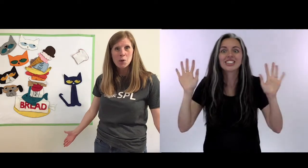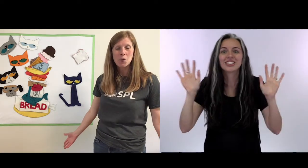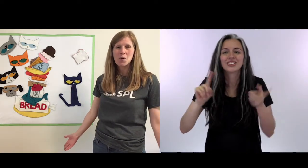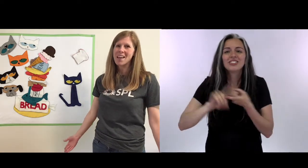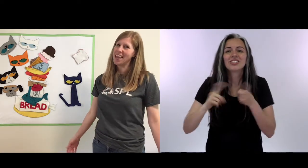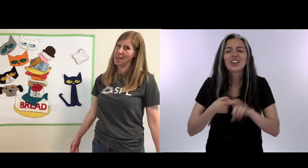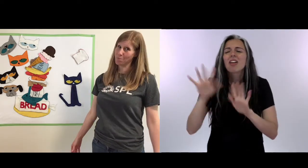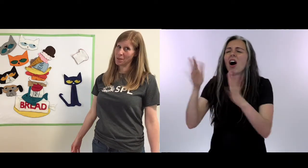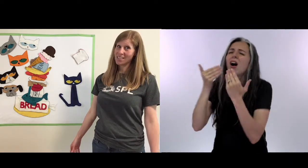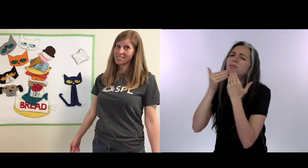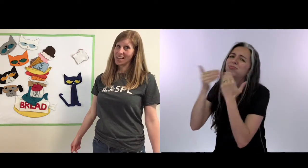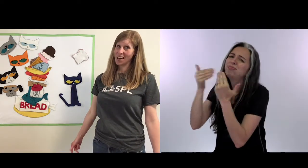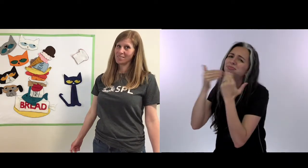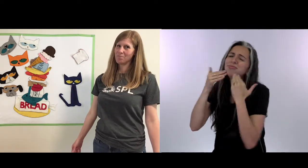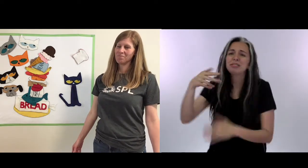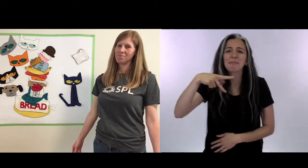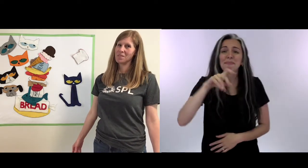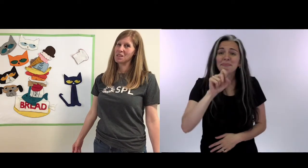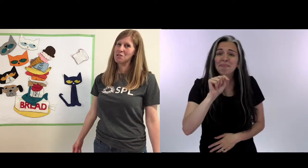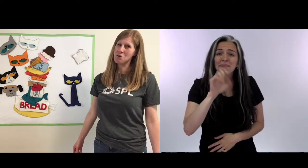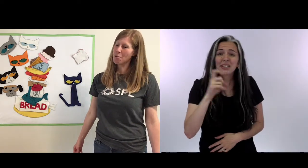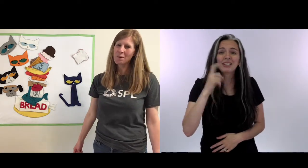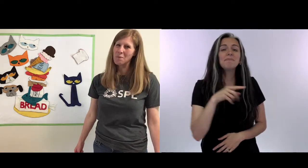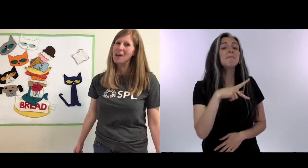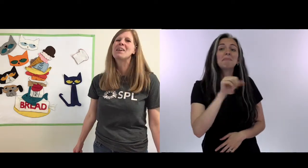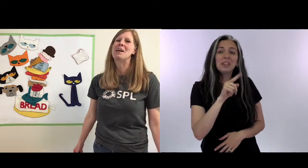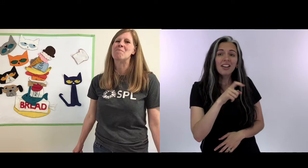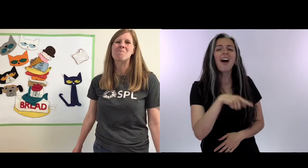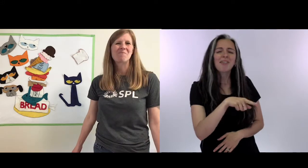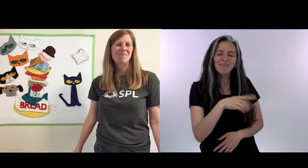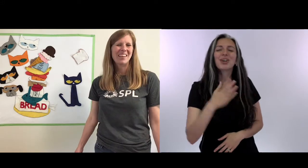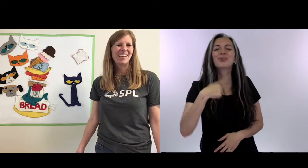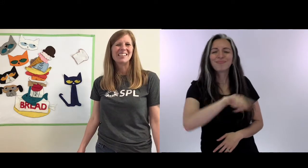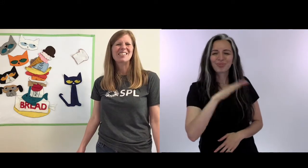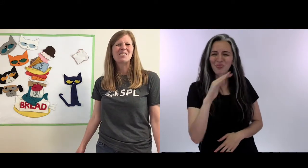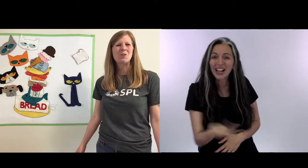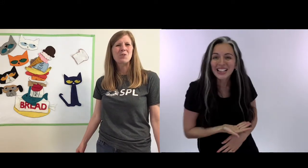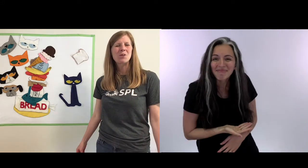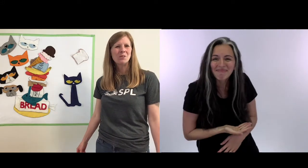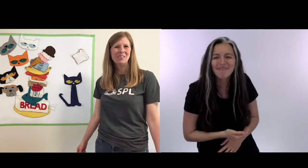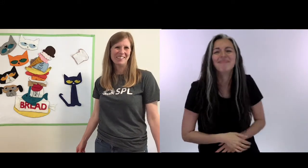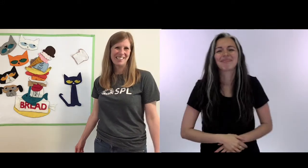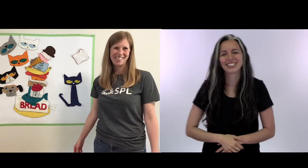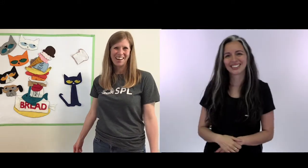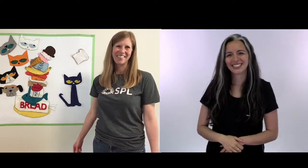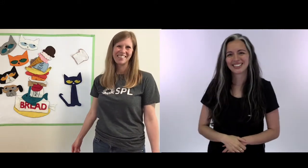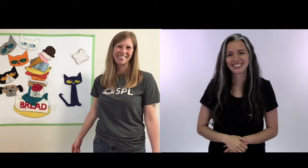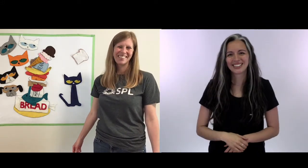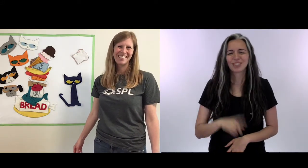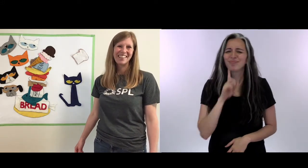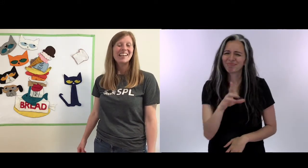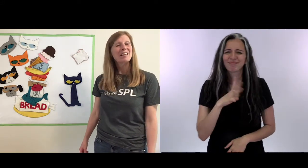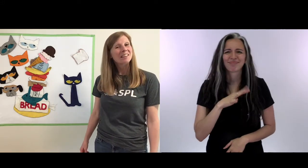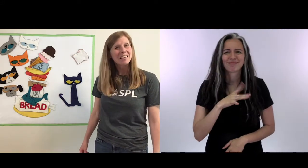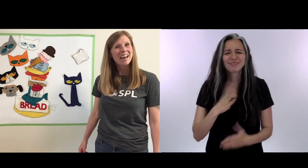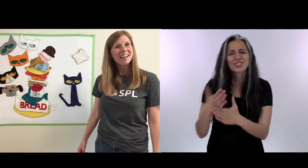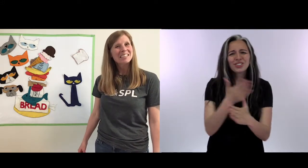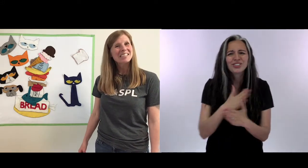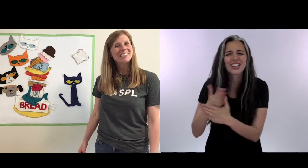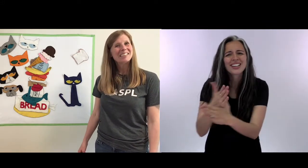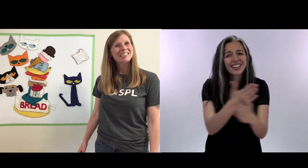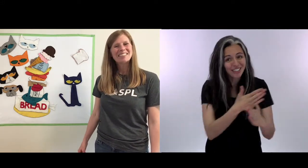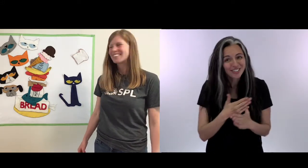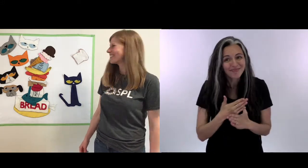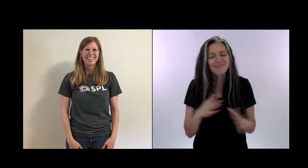thank you. And Pete said, you're welcome. It's so cool to share. The